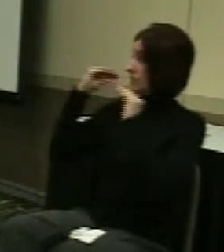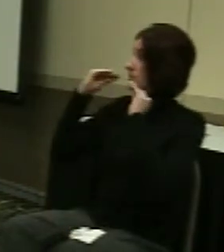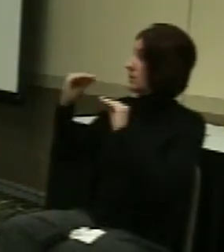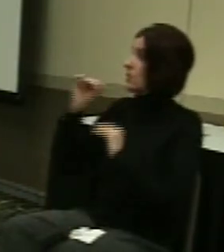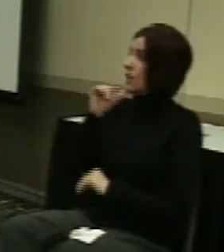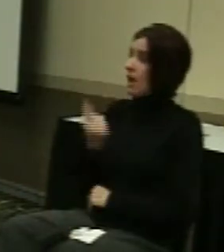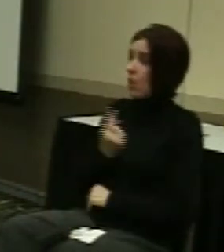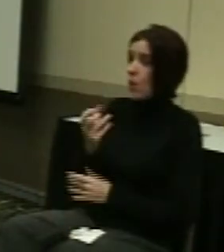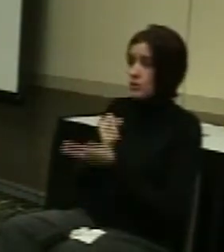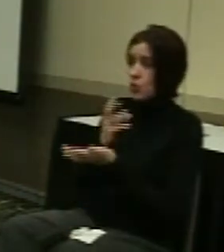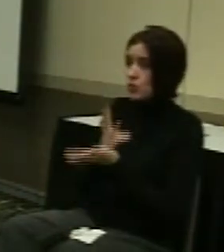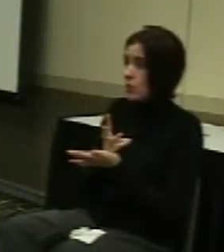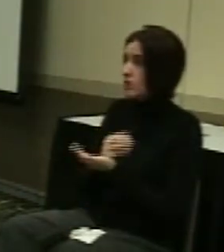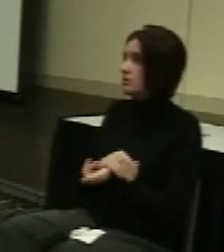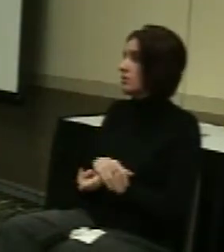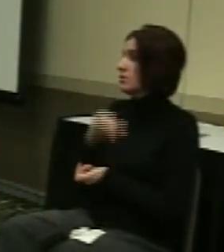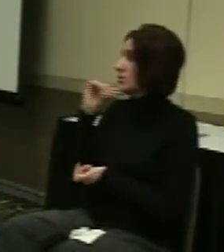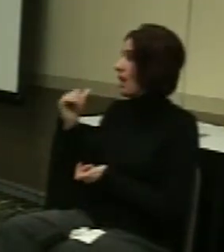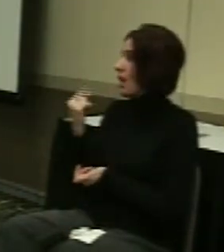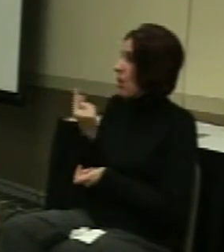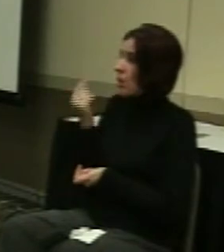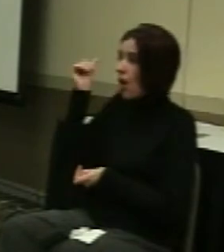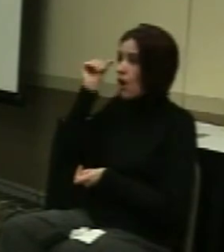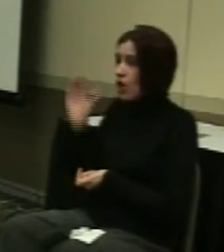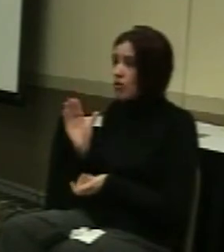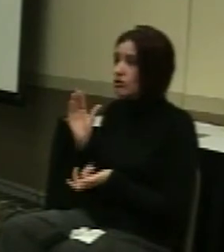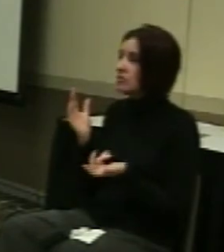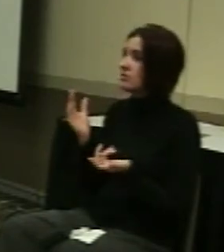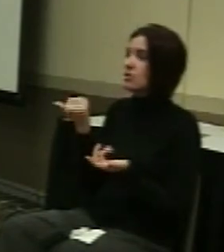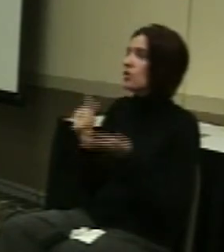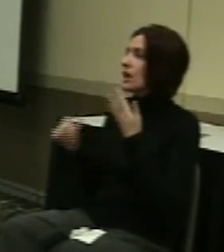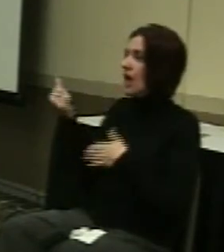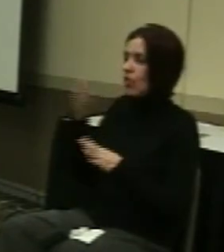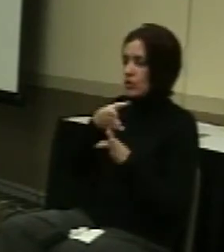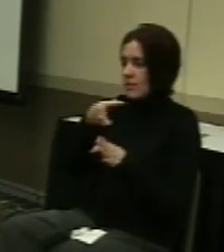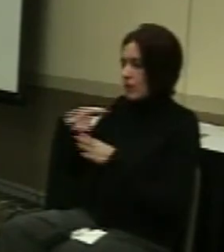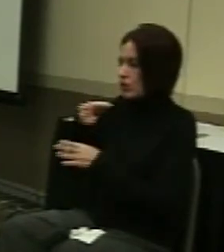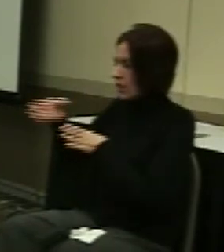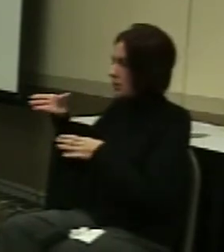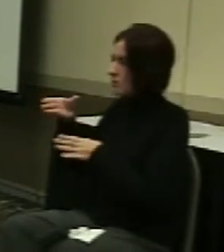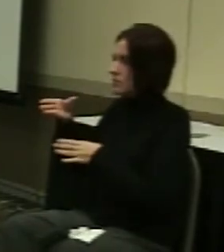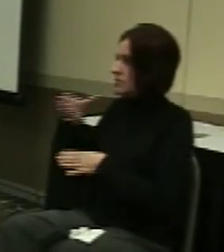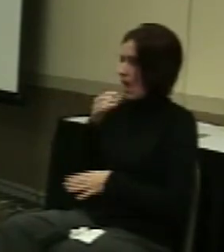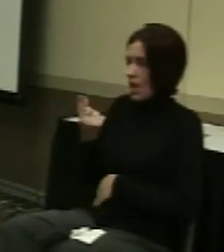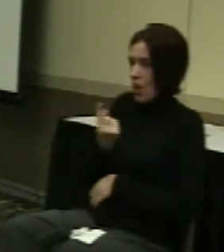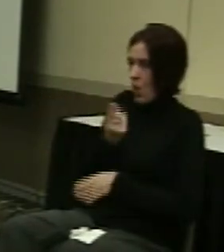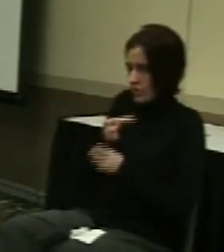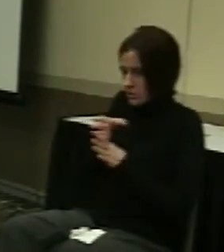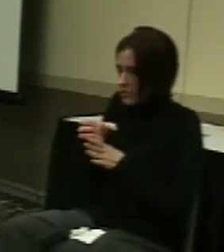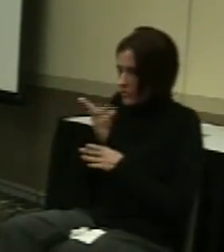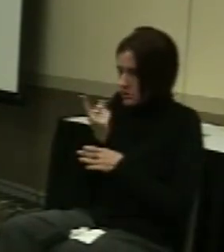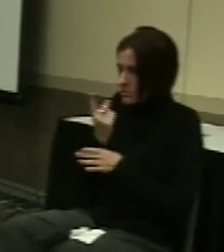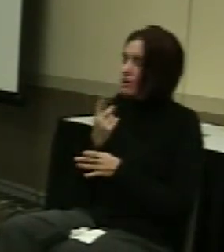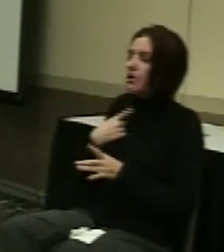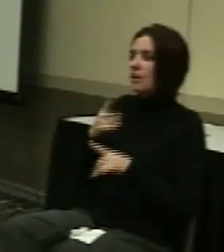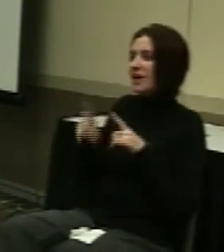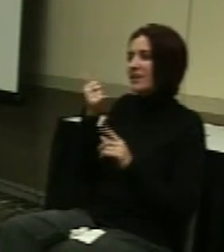social workers, we're not alone as audiologists or any other, but we need all of us working together